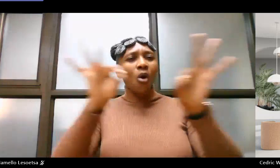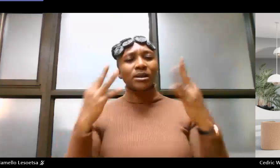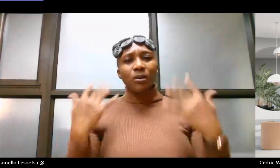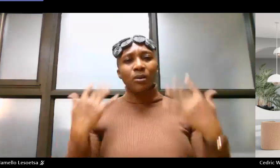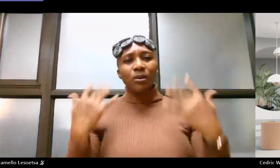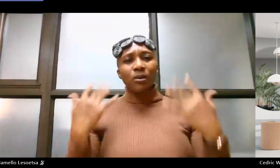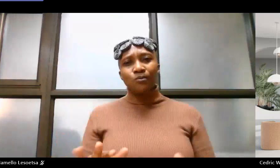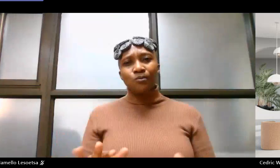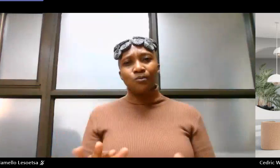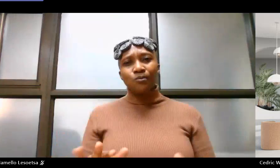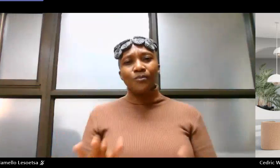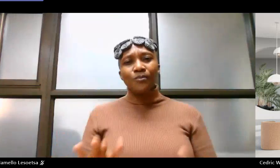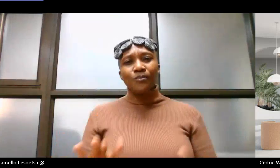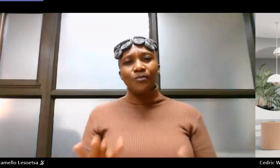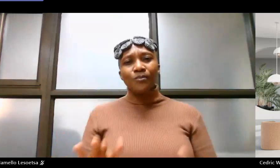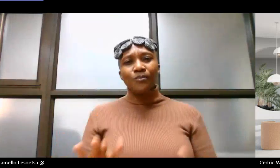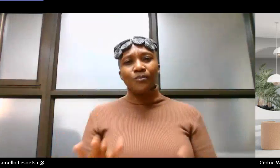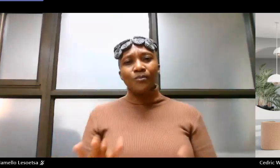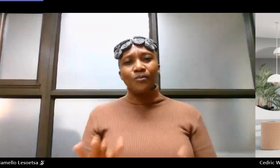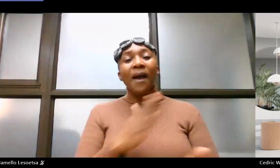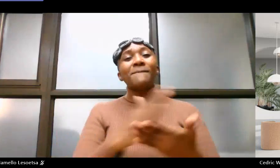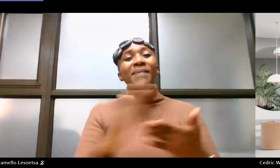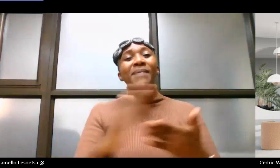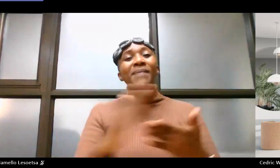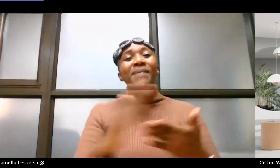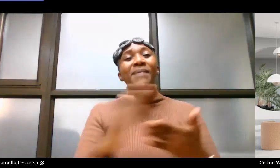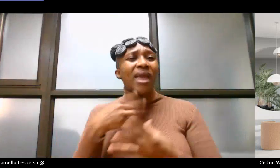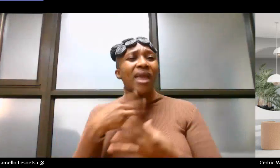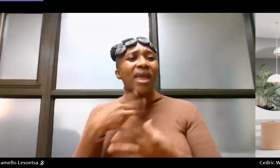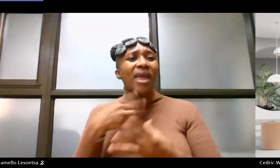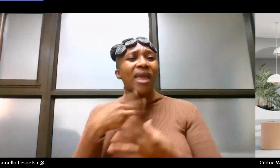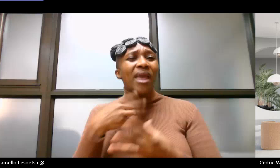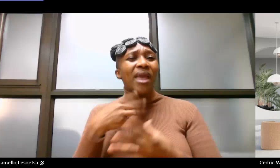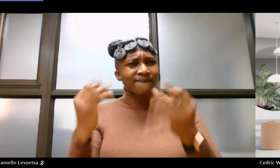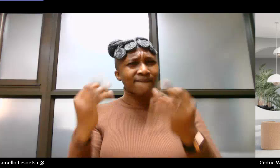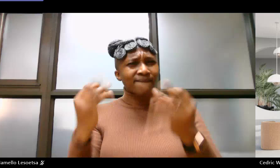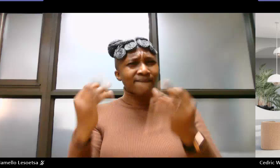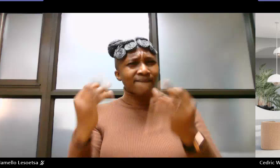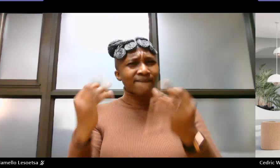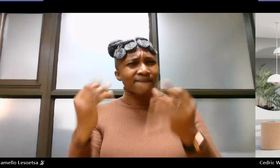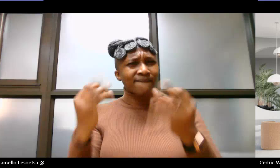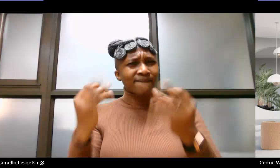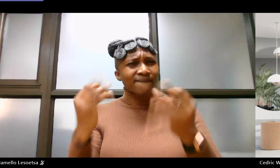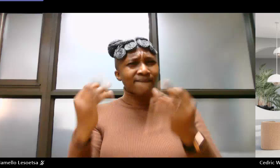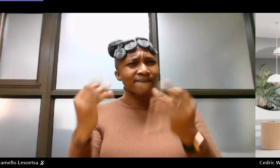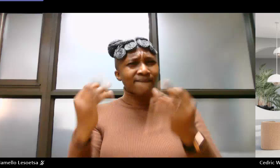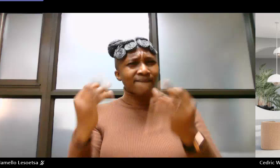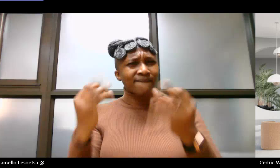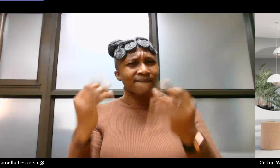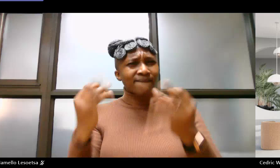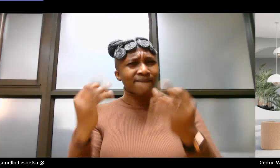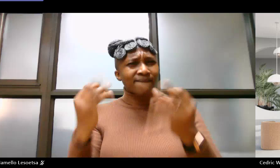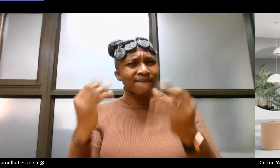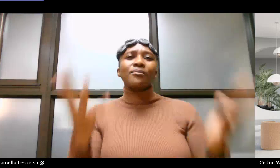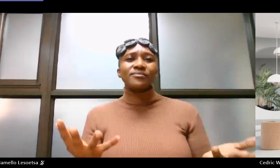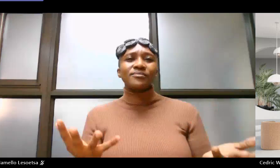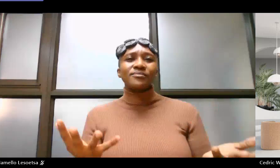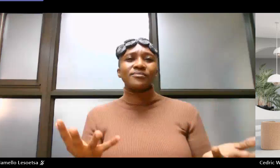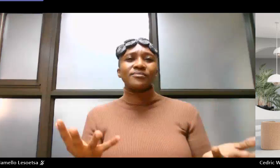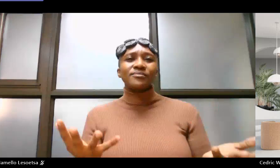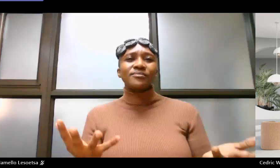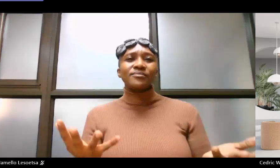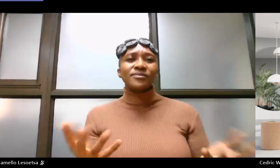have is that a lot of the knowledge we have in Africa has not been documented, has not been, so there's no way for us to know about